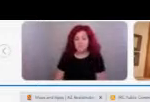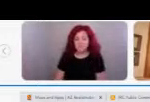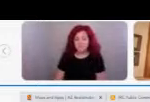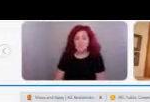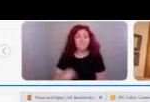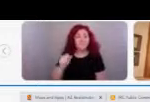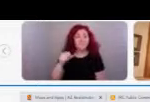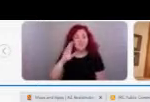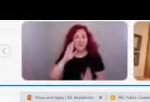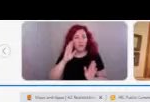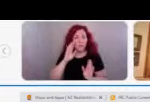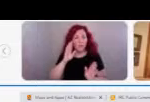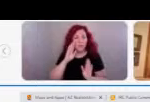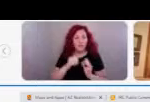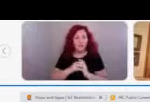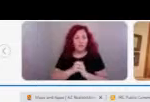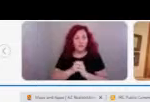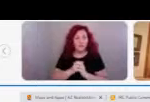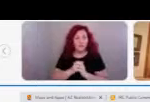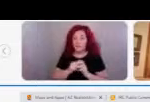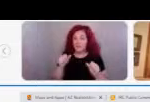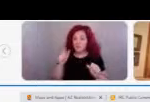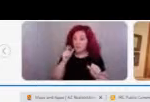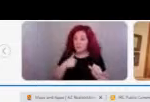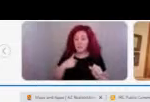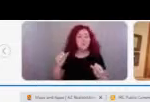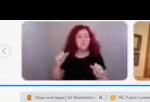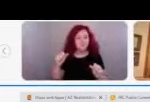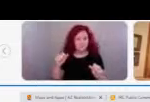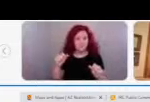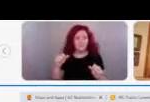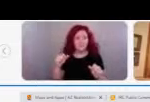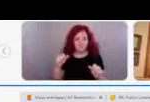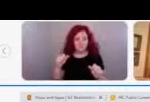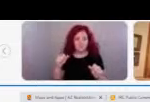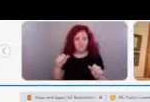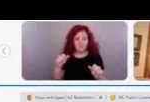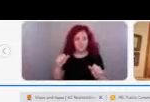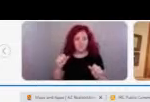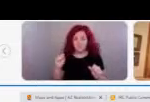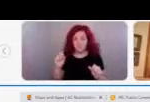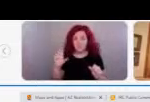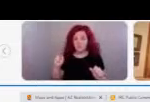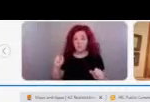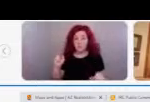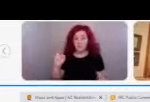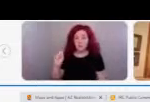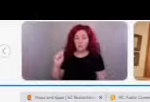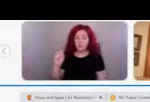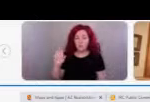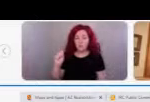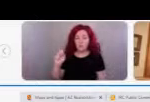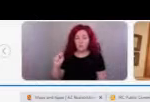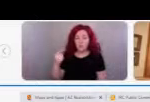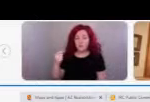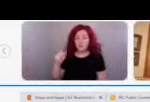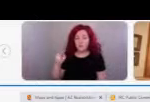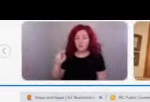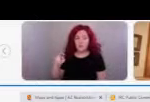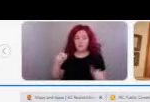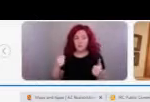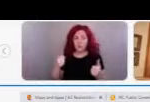yes hello can you hear me uh is it susan gannon yes it is okay